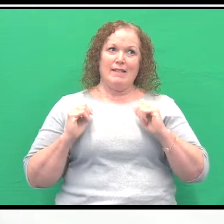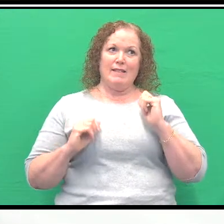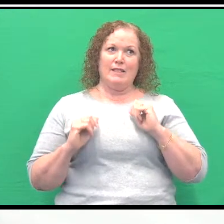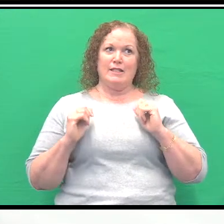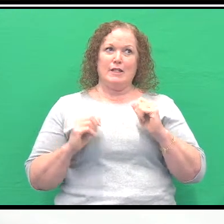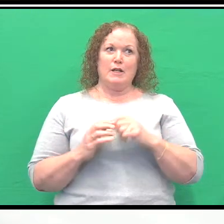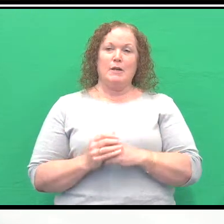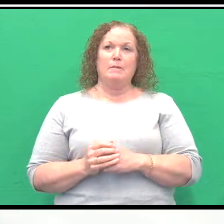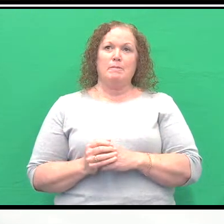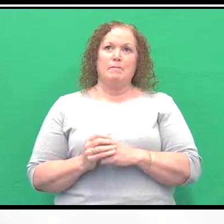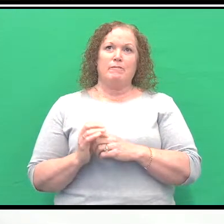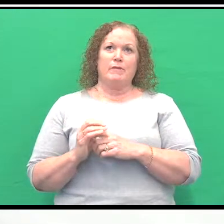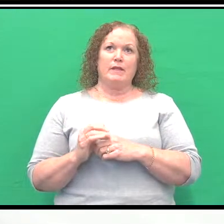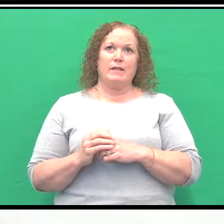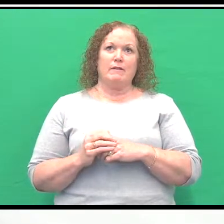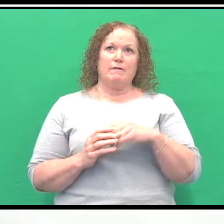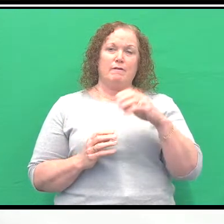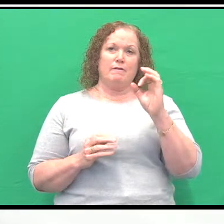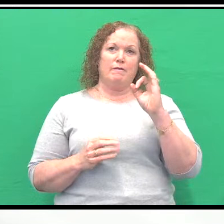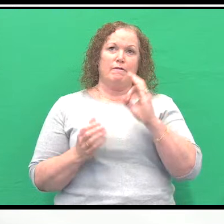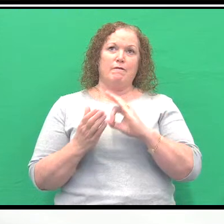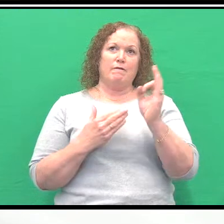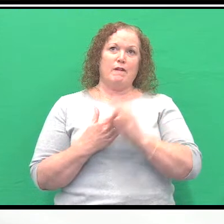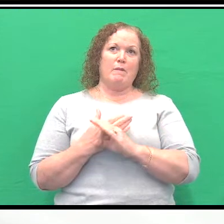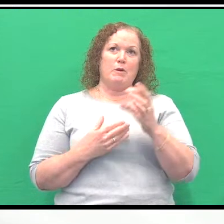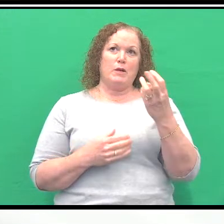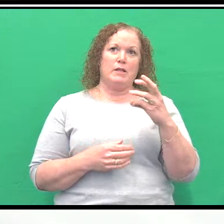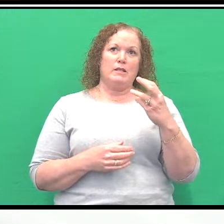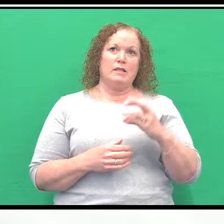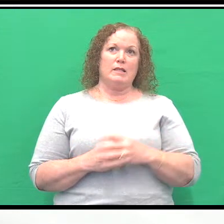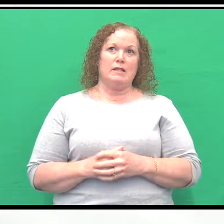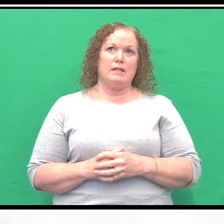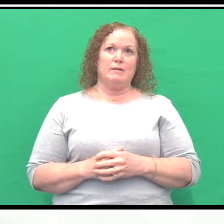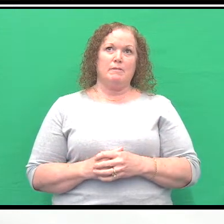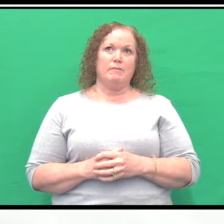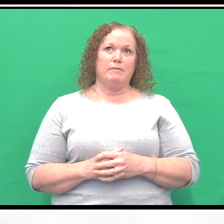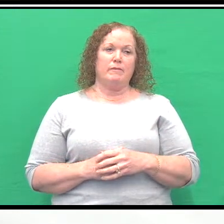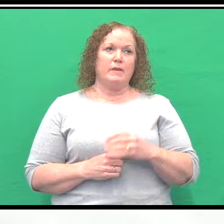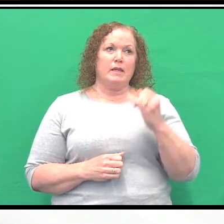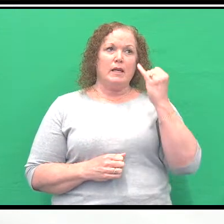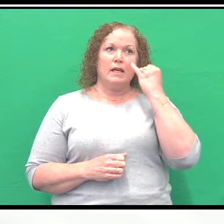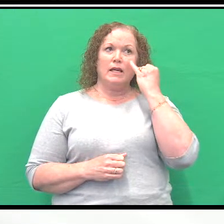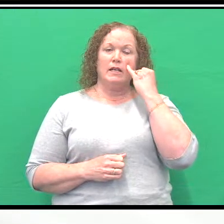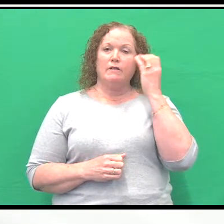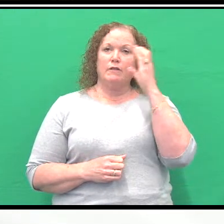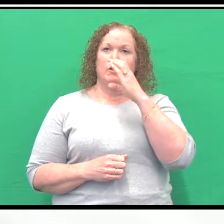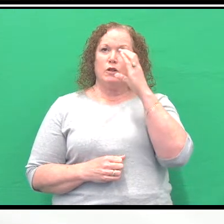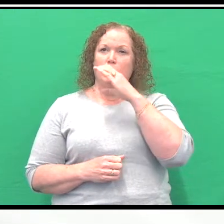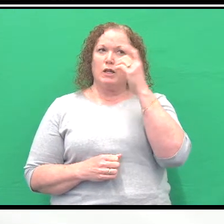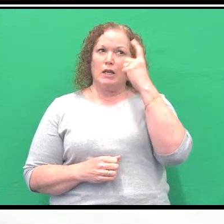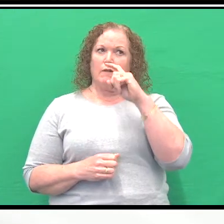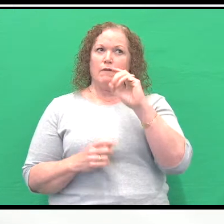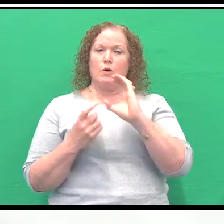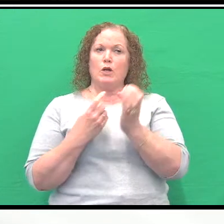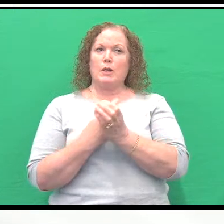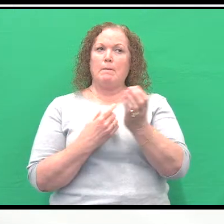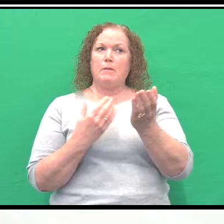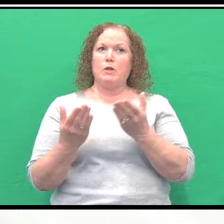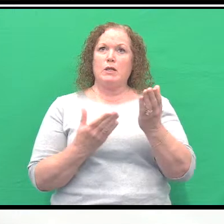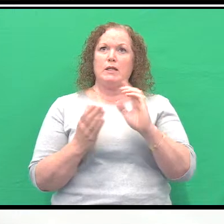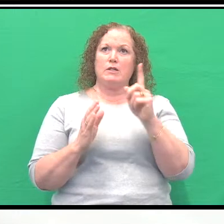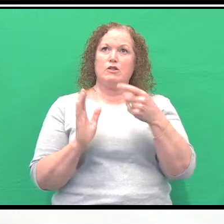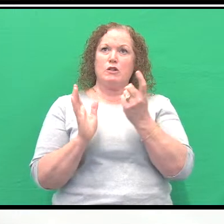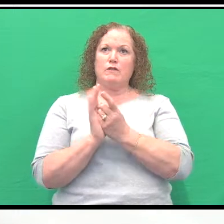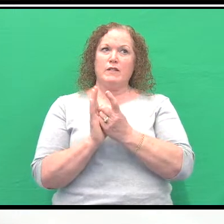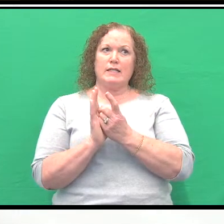February 16th. And if anyone is looking for community service hours, contact Dr. Powell on February